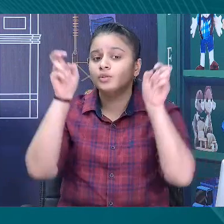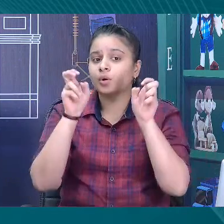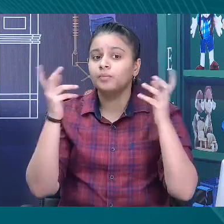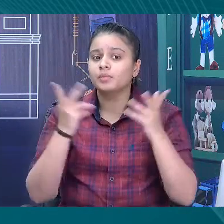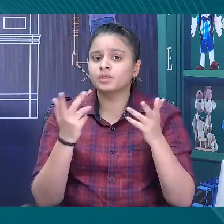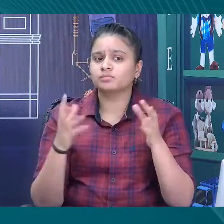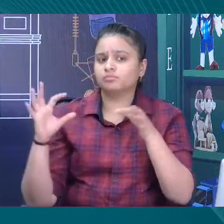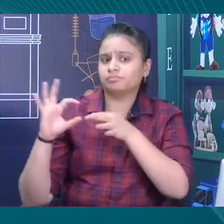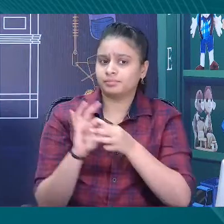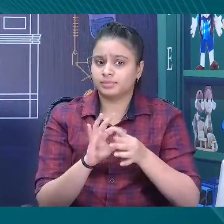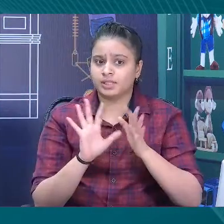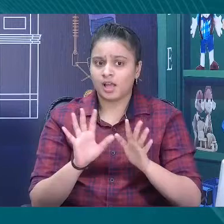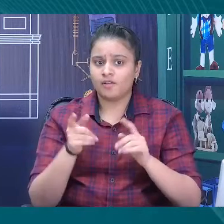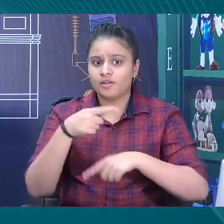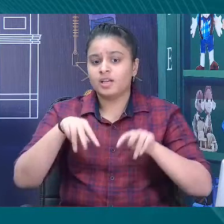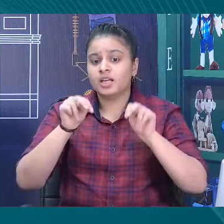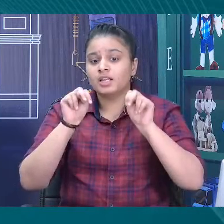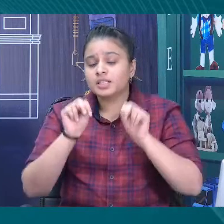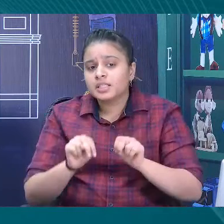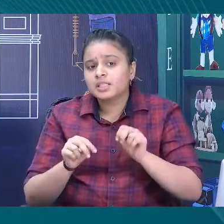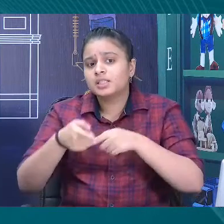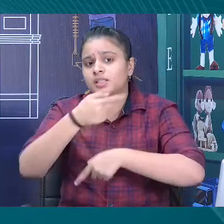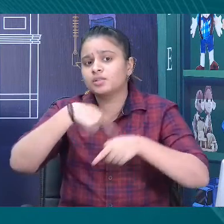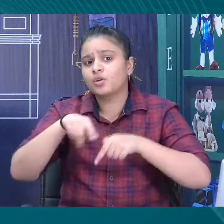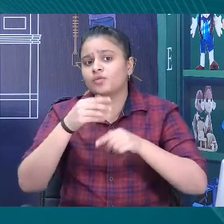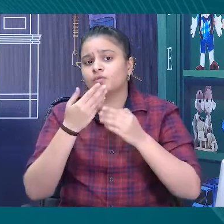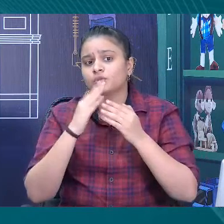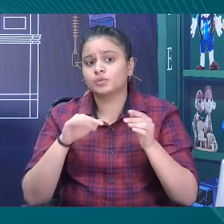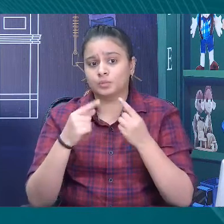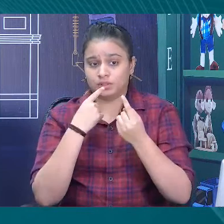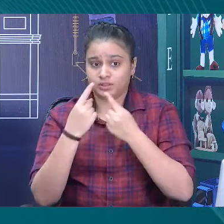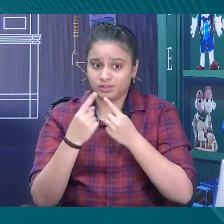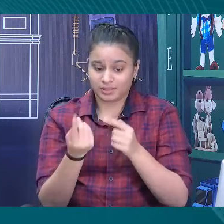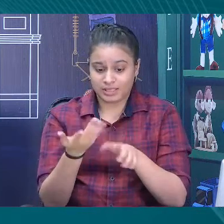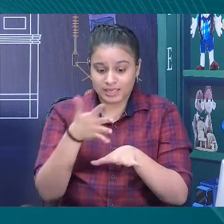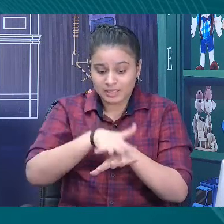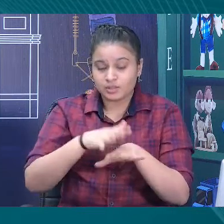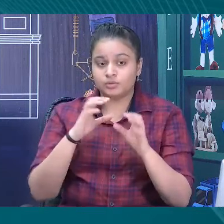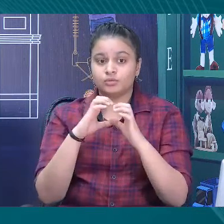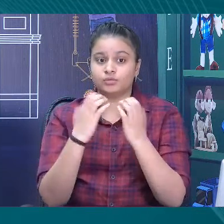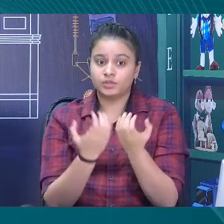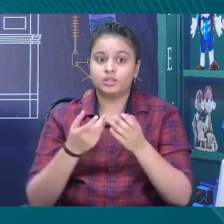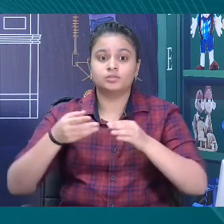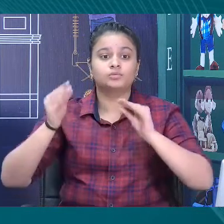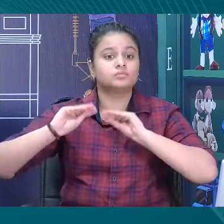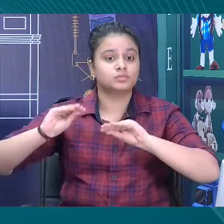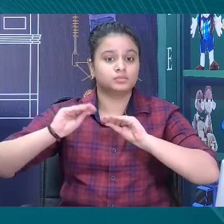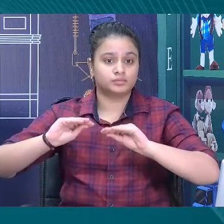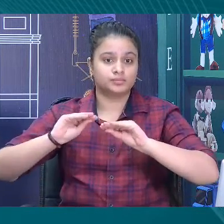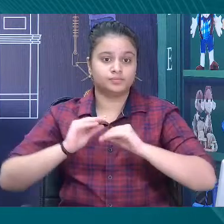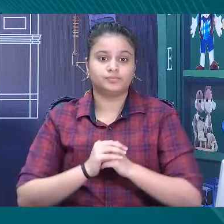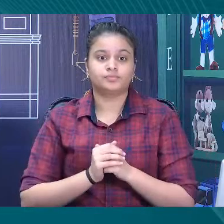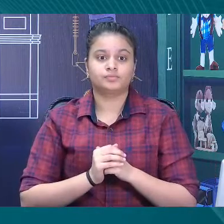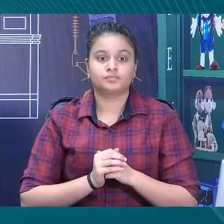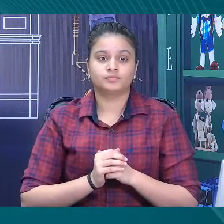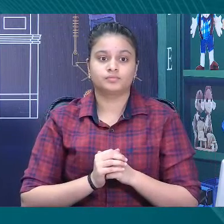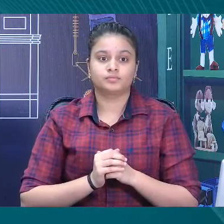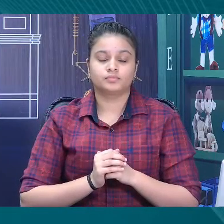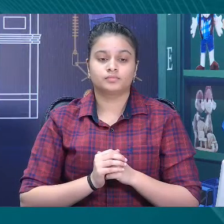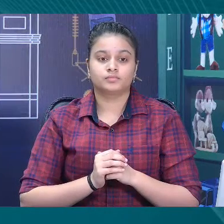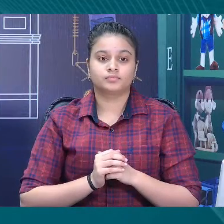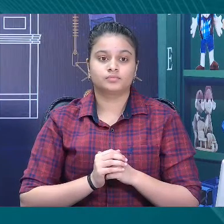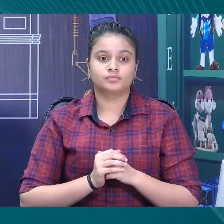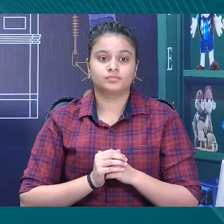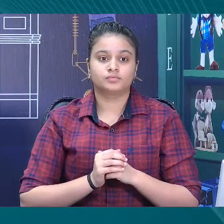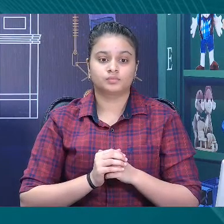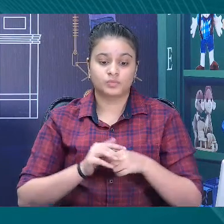and is the need of the hour when we talk about inclusive classroom teachings. The topic that we have